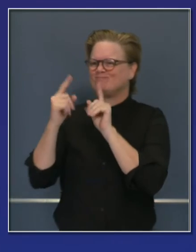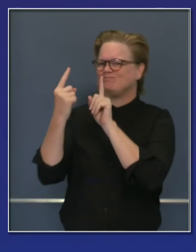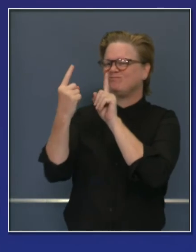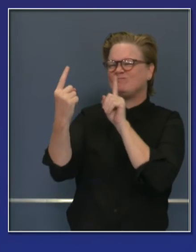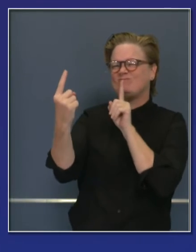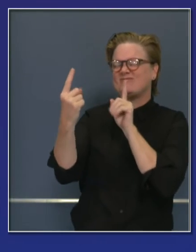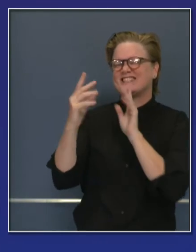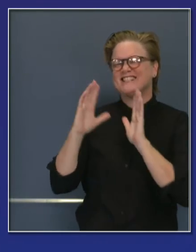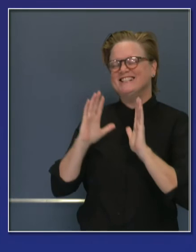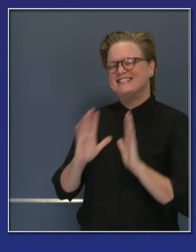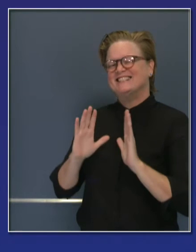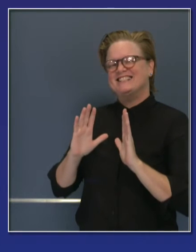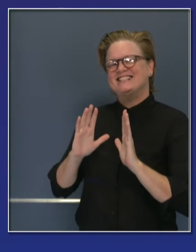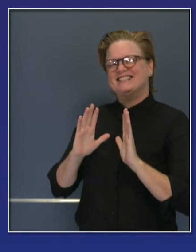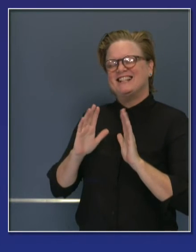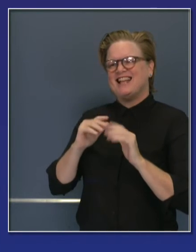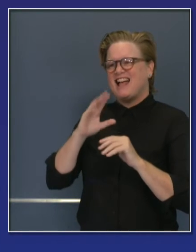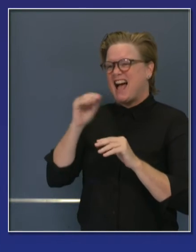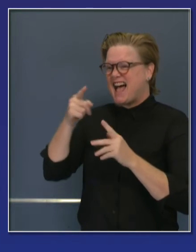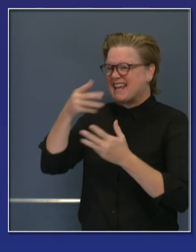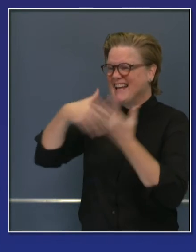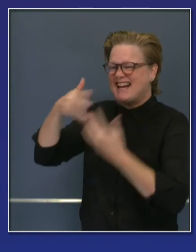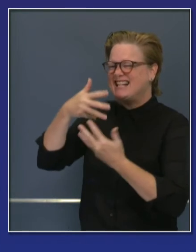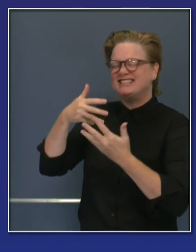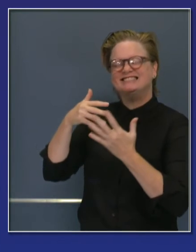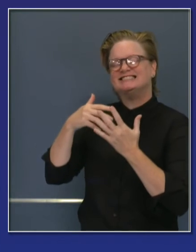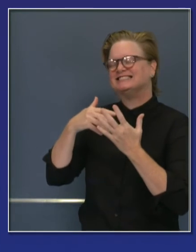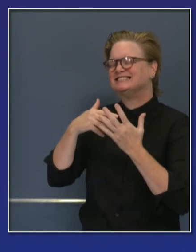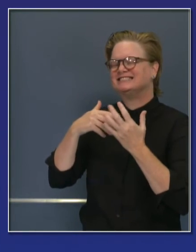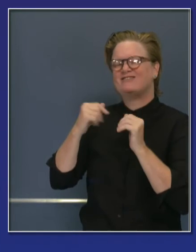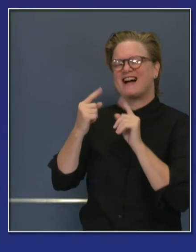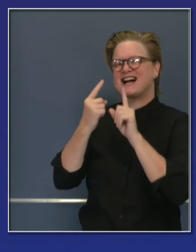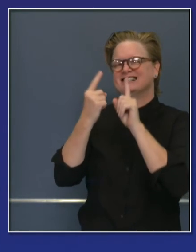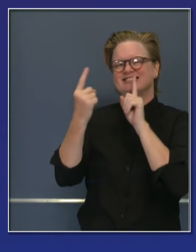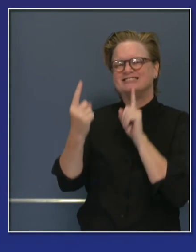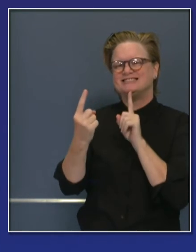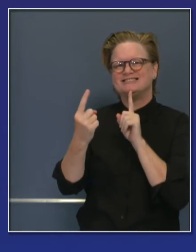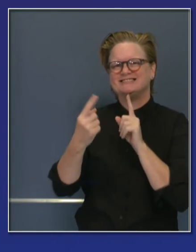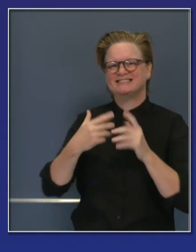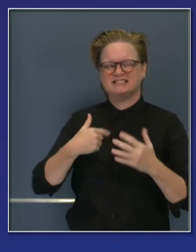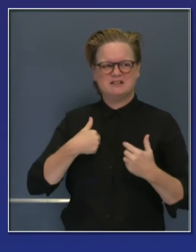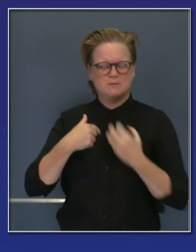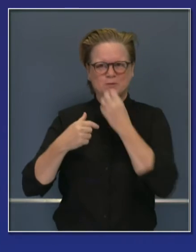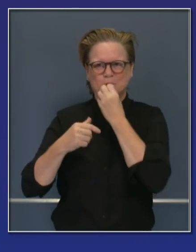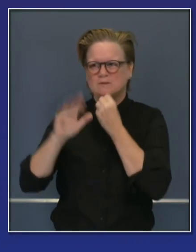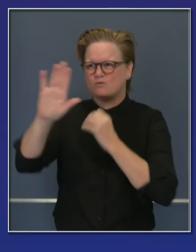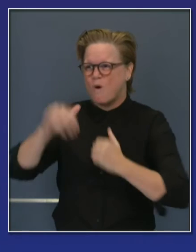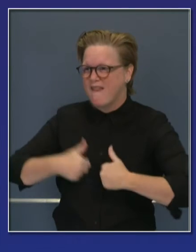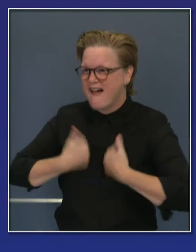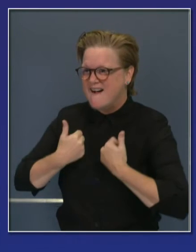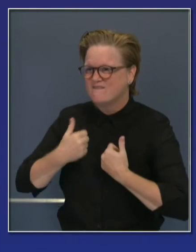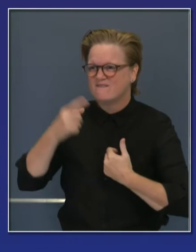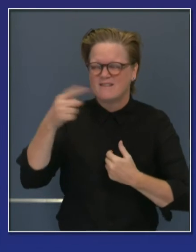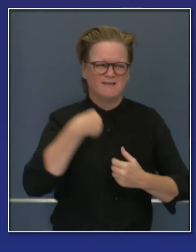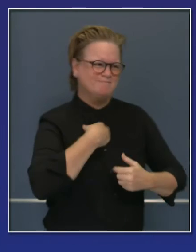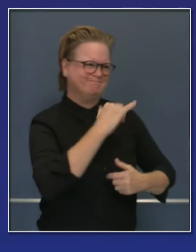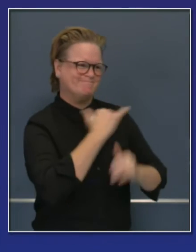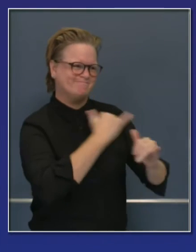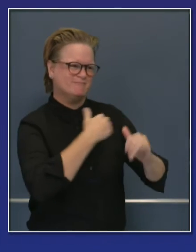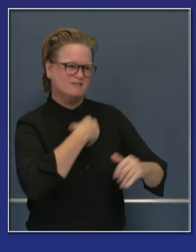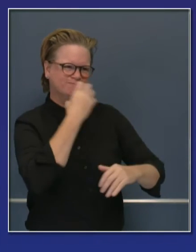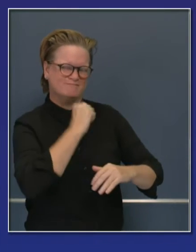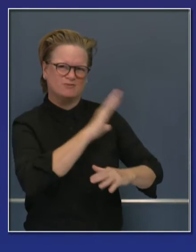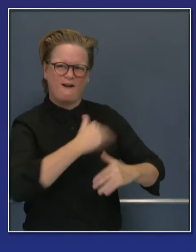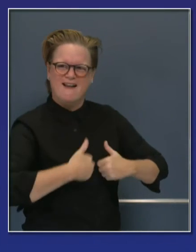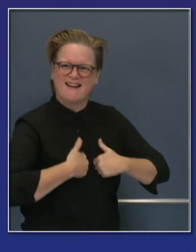keeping it with our households and reaching out to loved ones in a different way than we normally do.